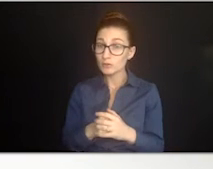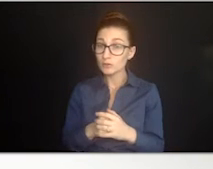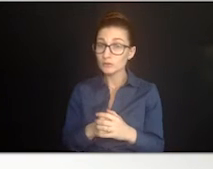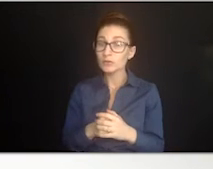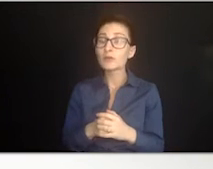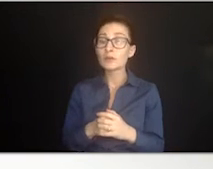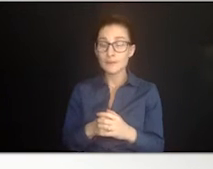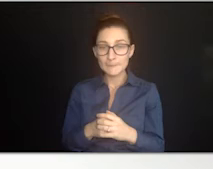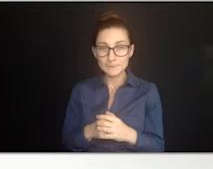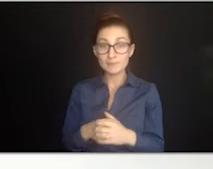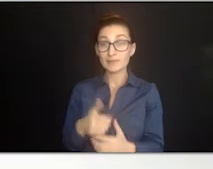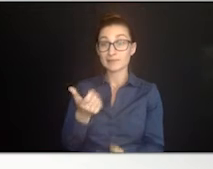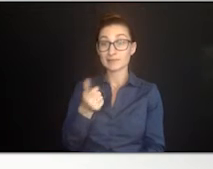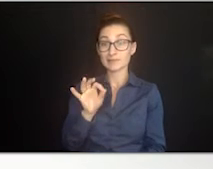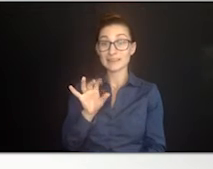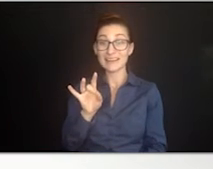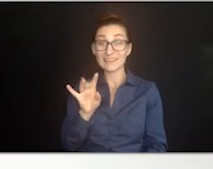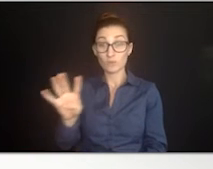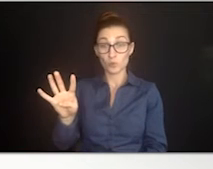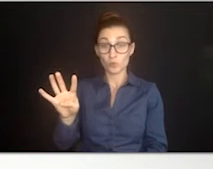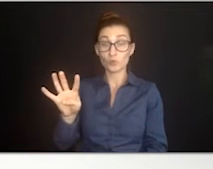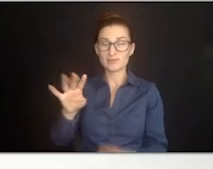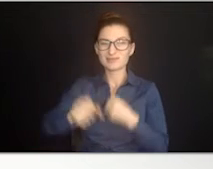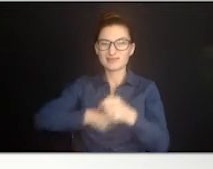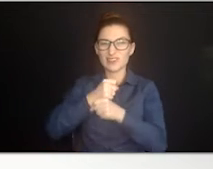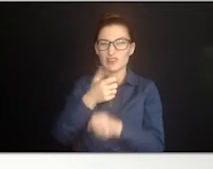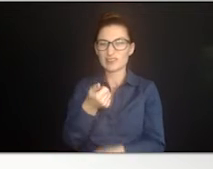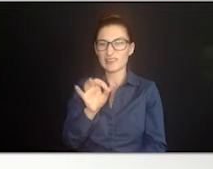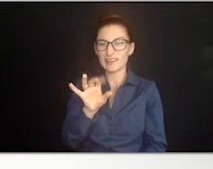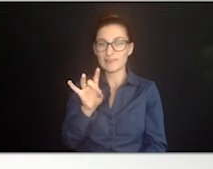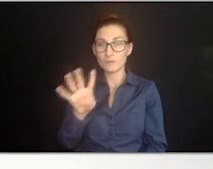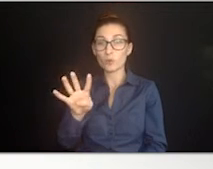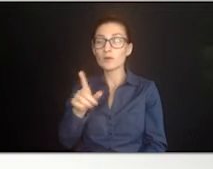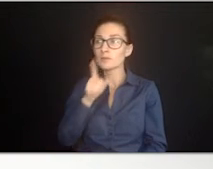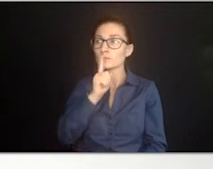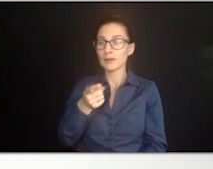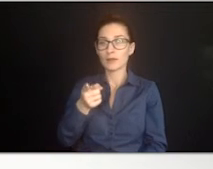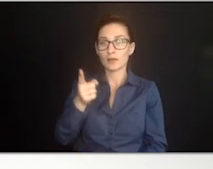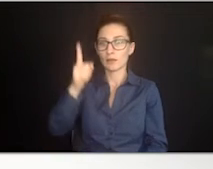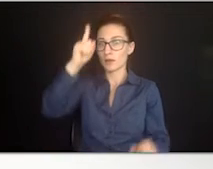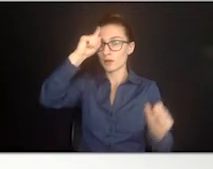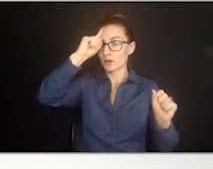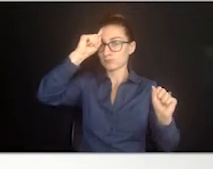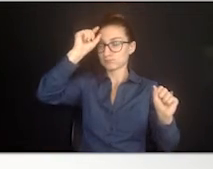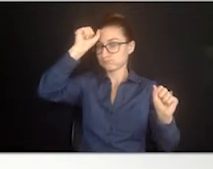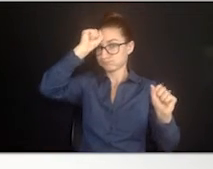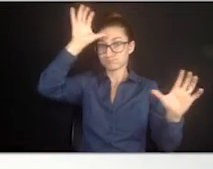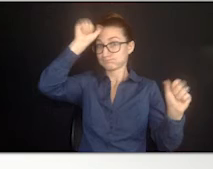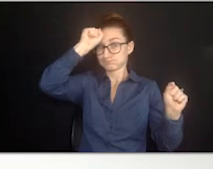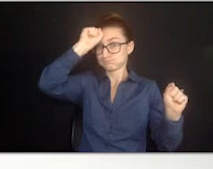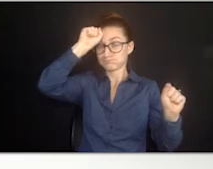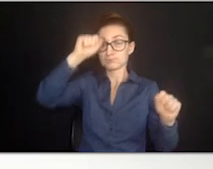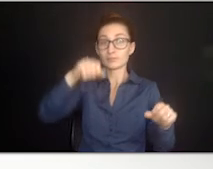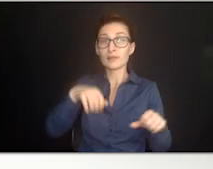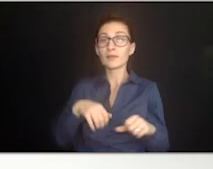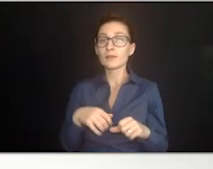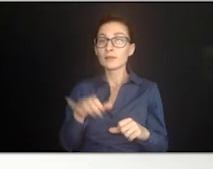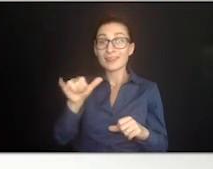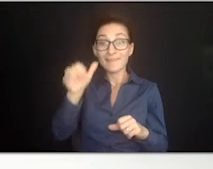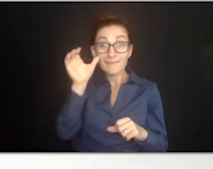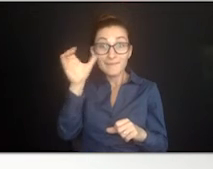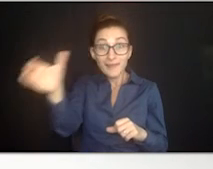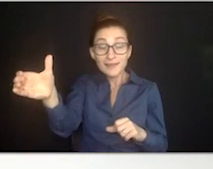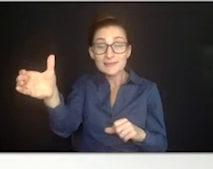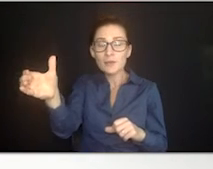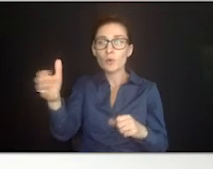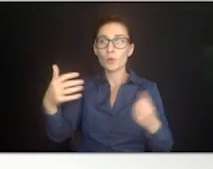So 1984, this was kind of a mind-blowing concept. Ann Donnellan introduced this concept